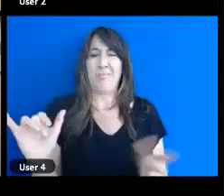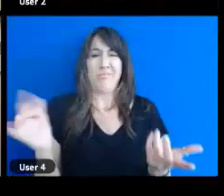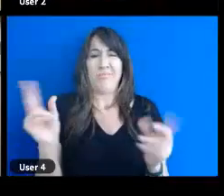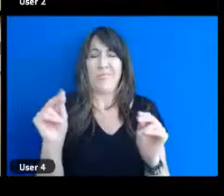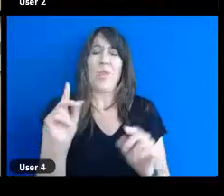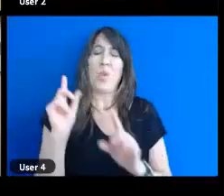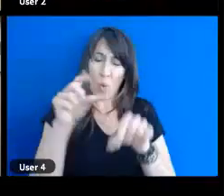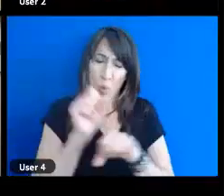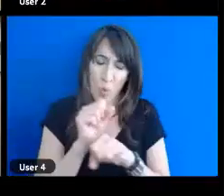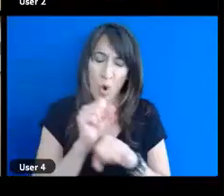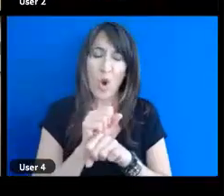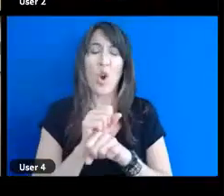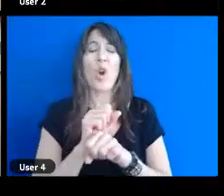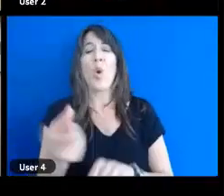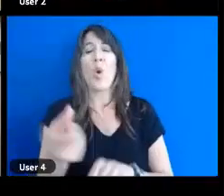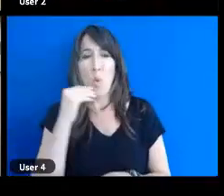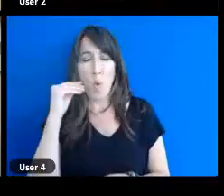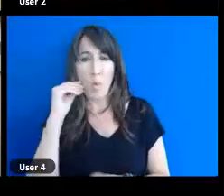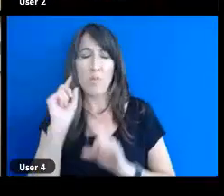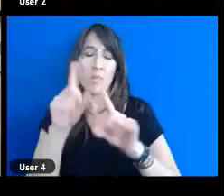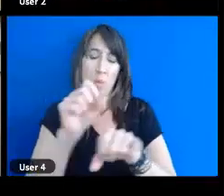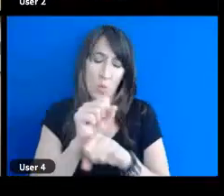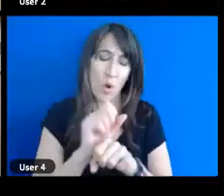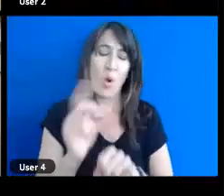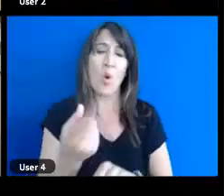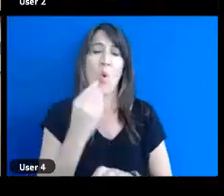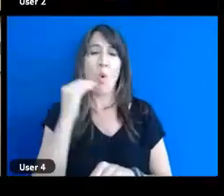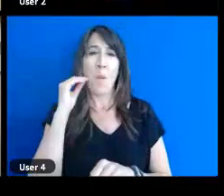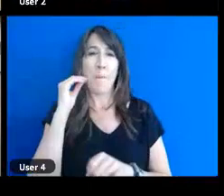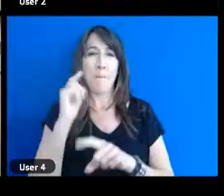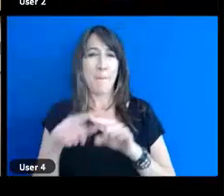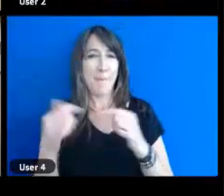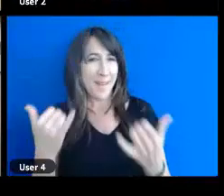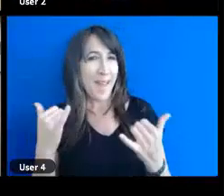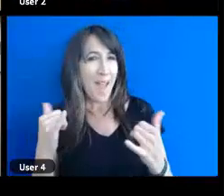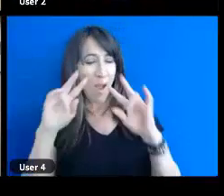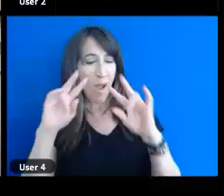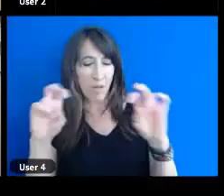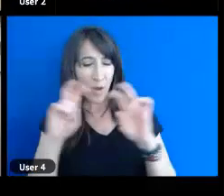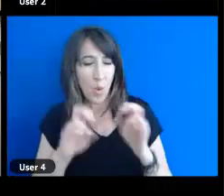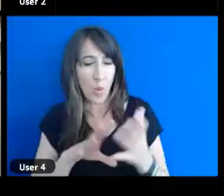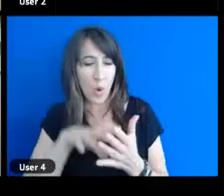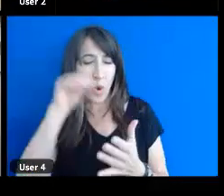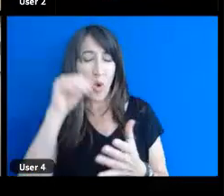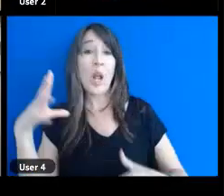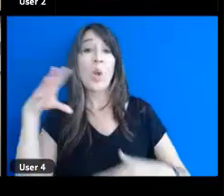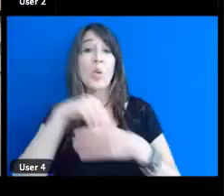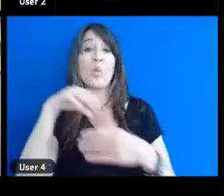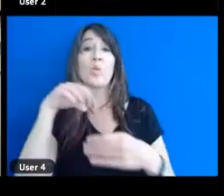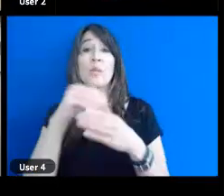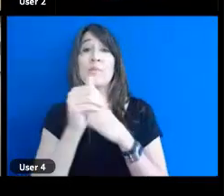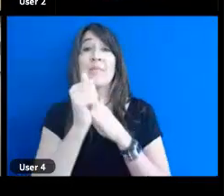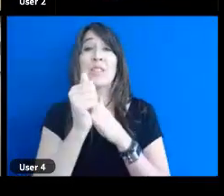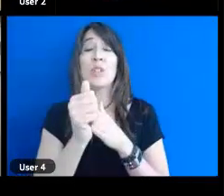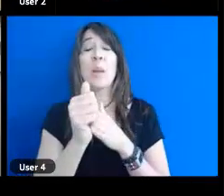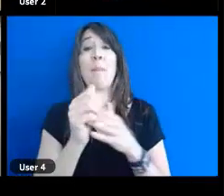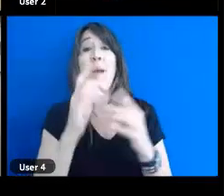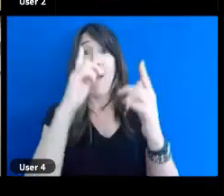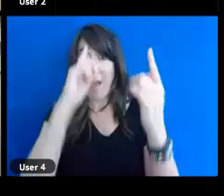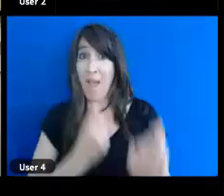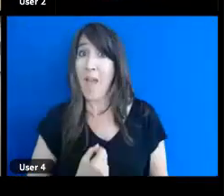gosh, there's no place for empathy in the workplace. It's about work. You come to work, you do your job, you go home. But the more that we learn about what